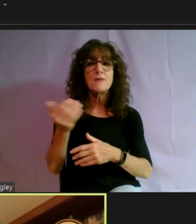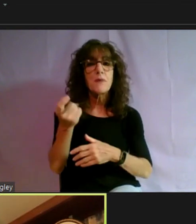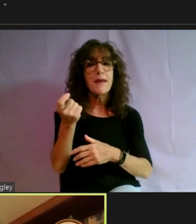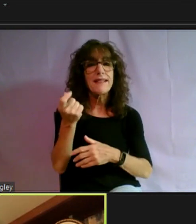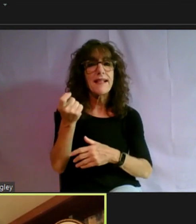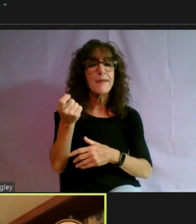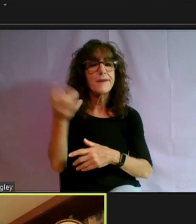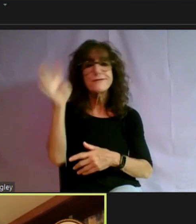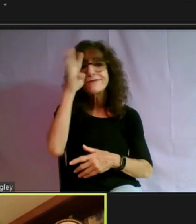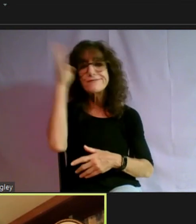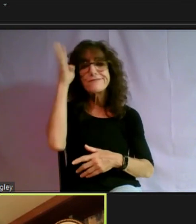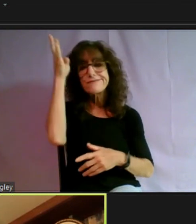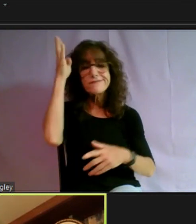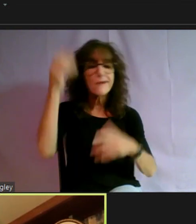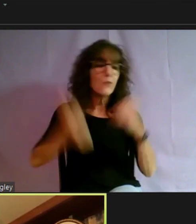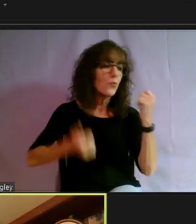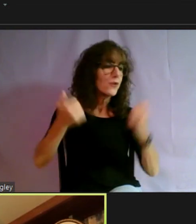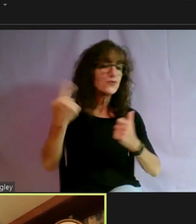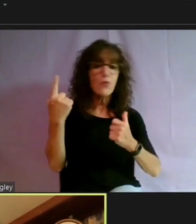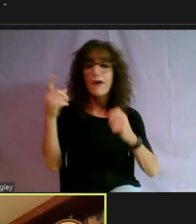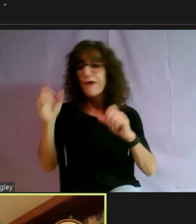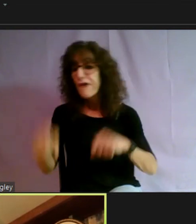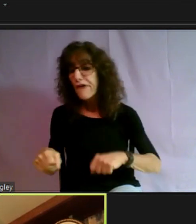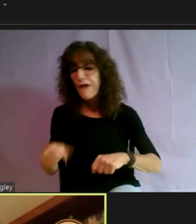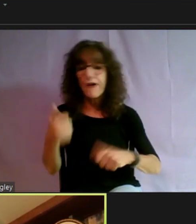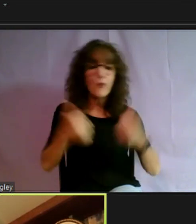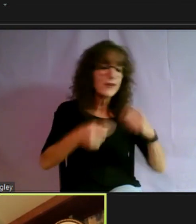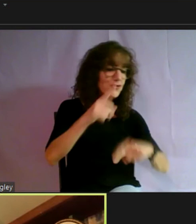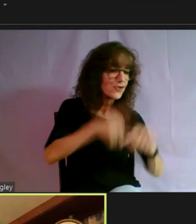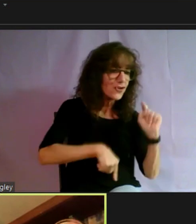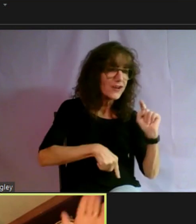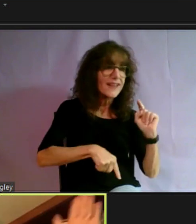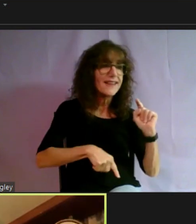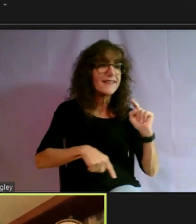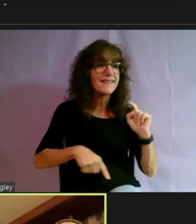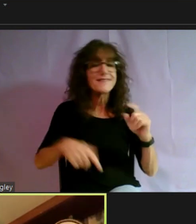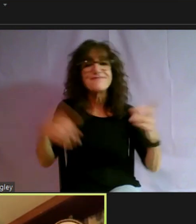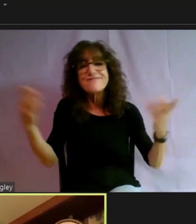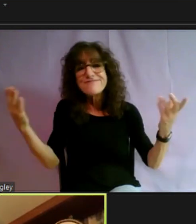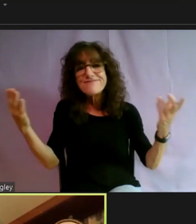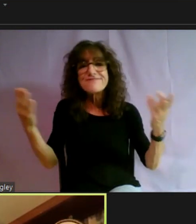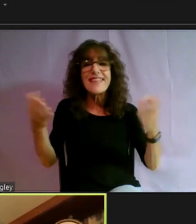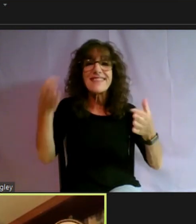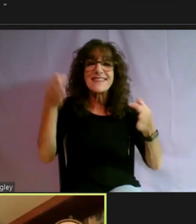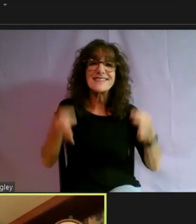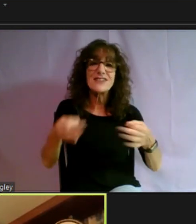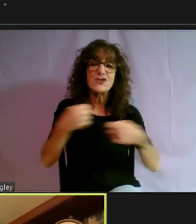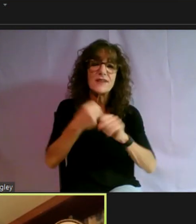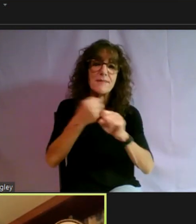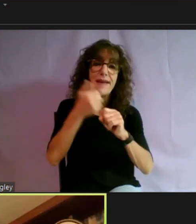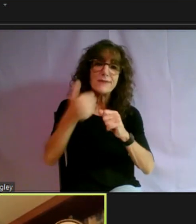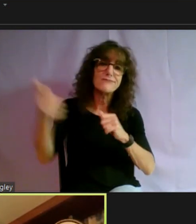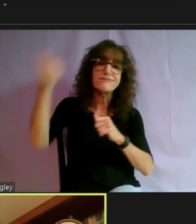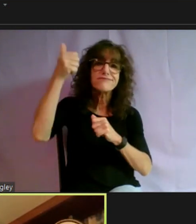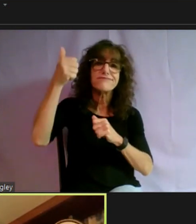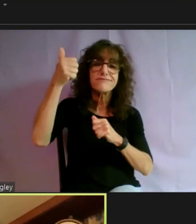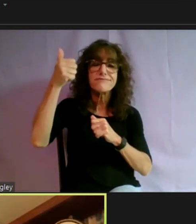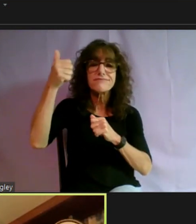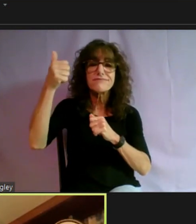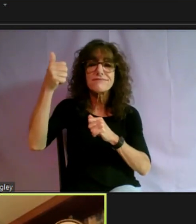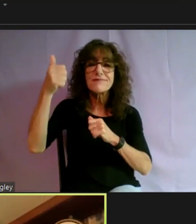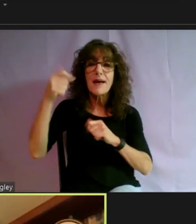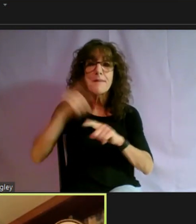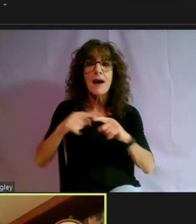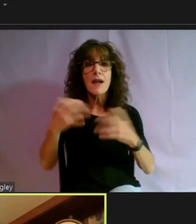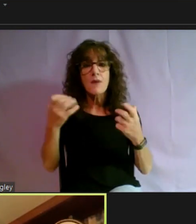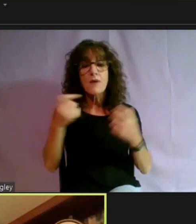arbitrary about which sports were allowed and which sports were not, based on decisions that were made at a much higher level than us. And I just want to